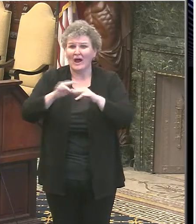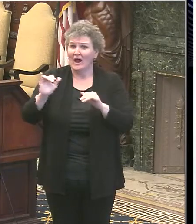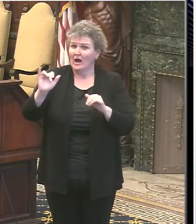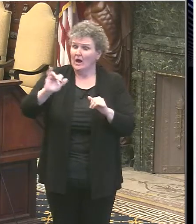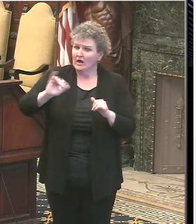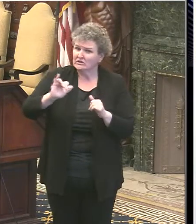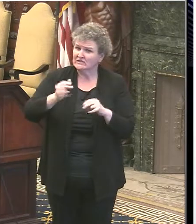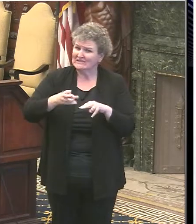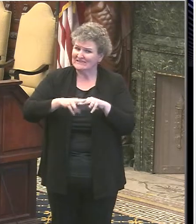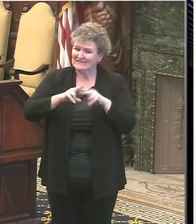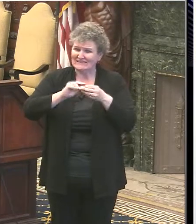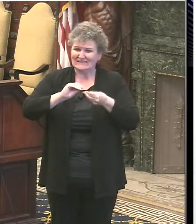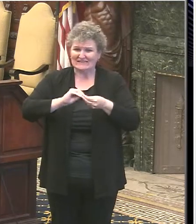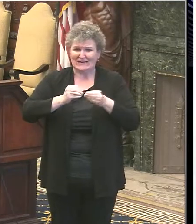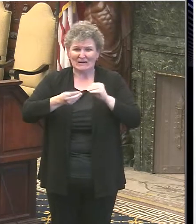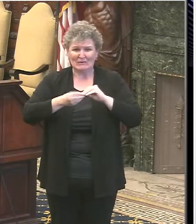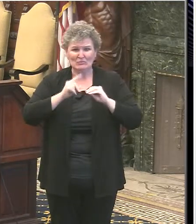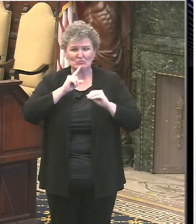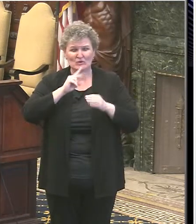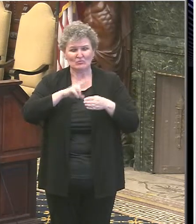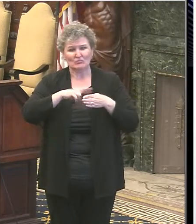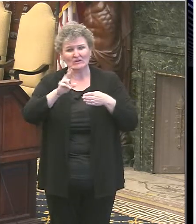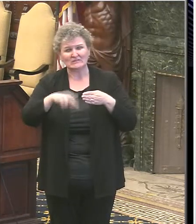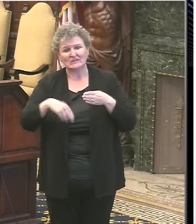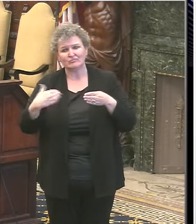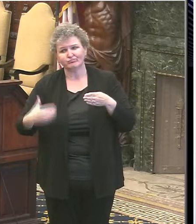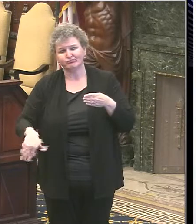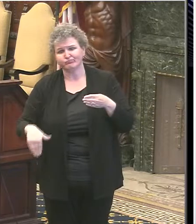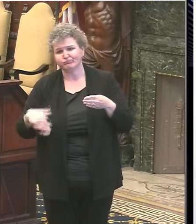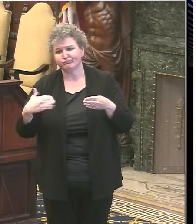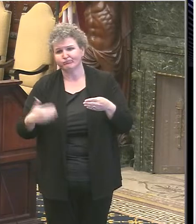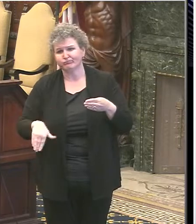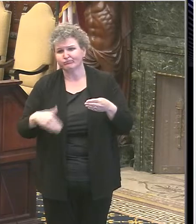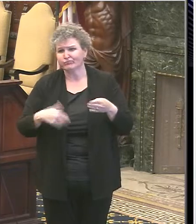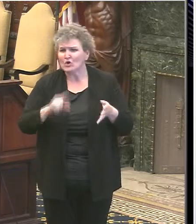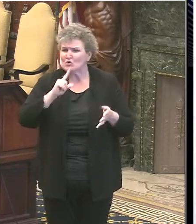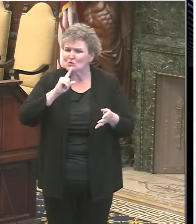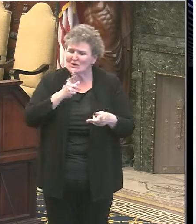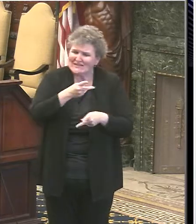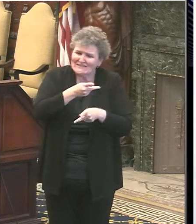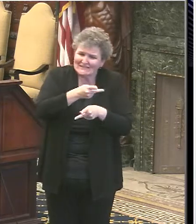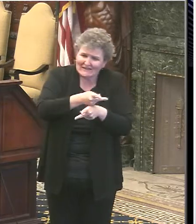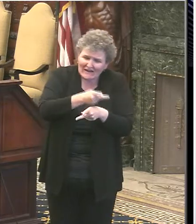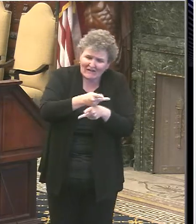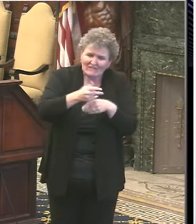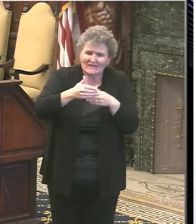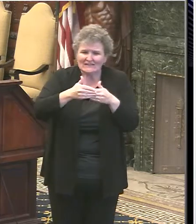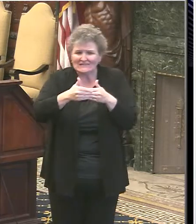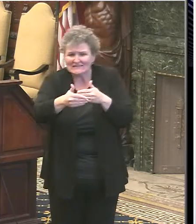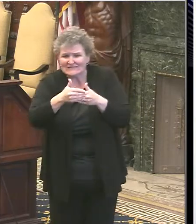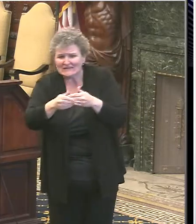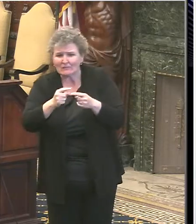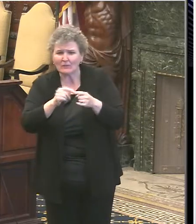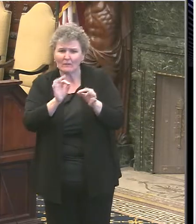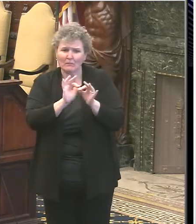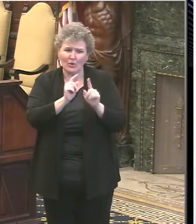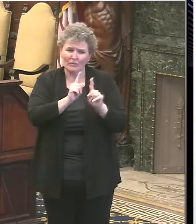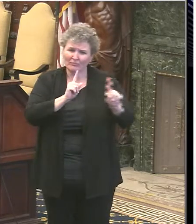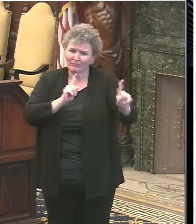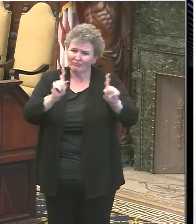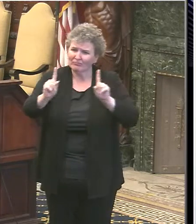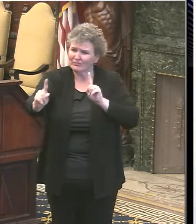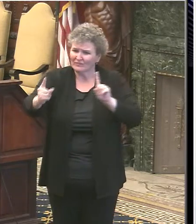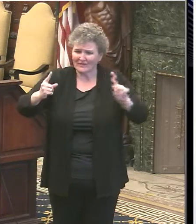severe consequences of this infection. So everyone needs to be very careful during this next period of time to stay away from others. Here are the